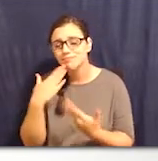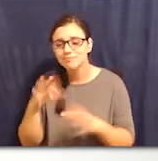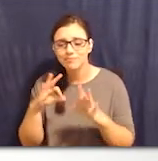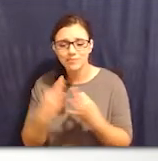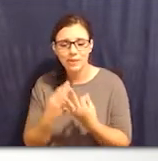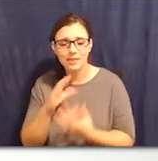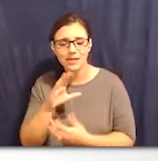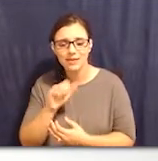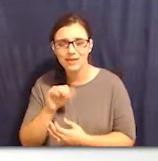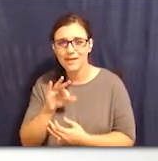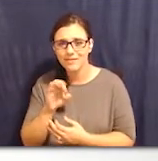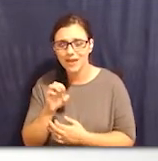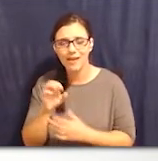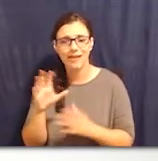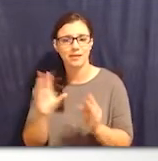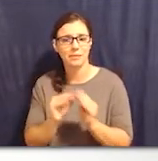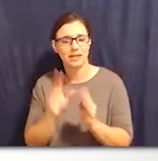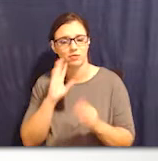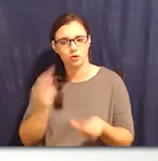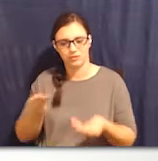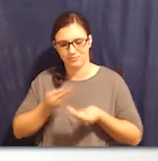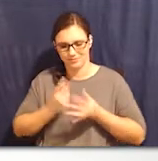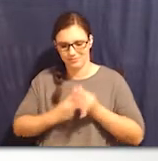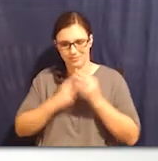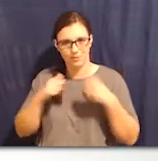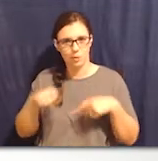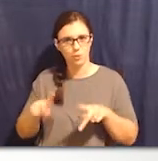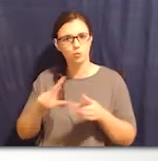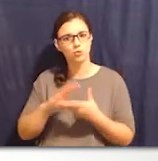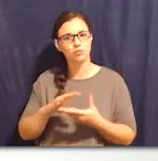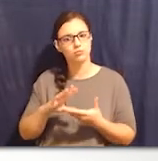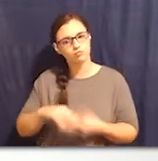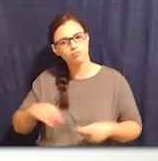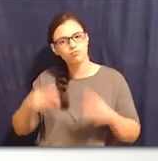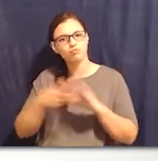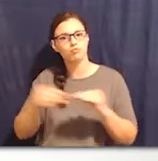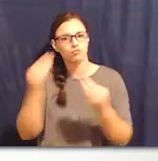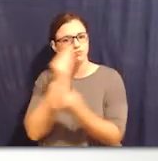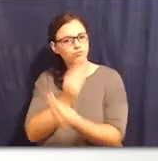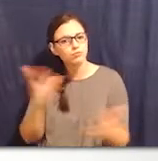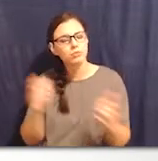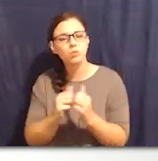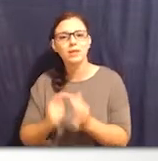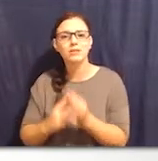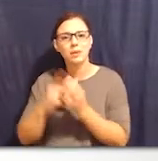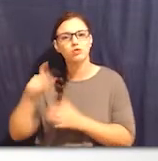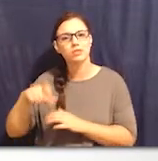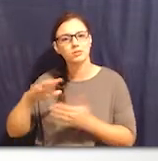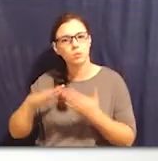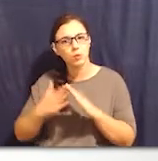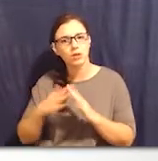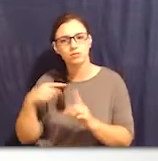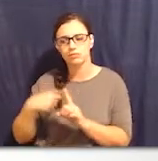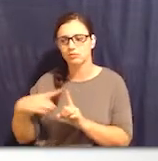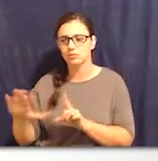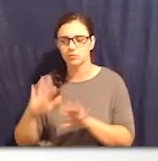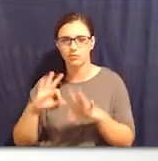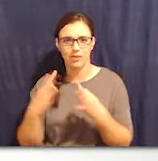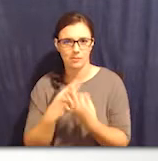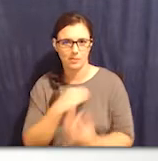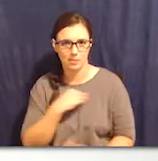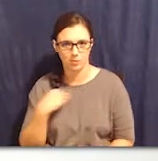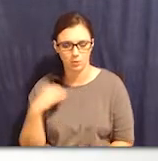I'm very grateful to the Family Cafe Committee for giving me this special opportunity to share my story with the special